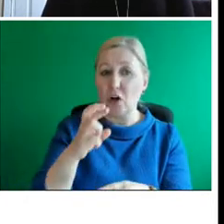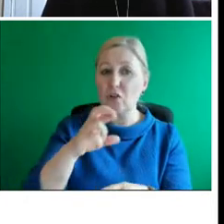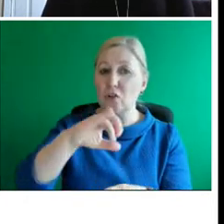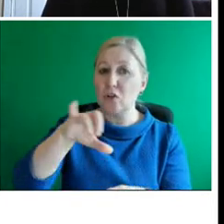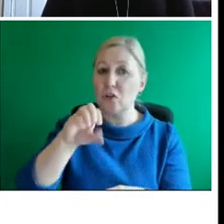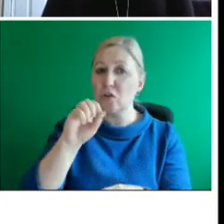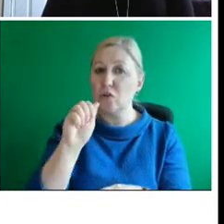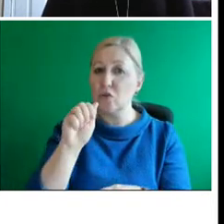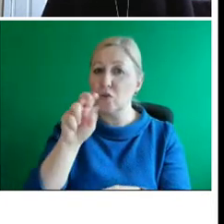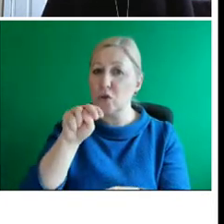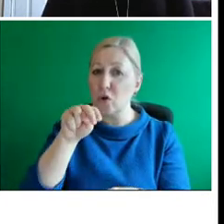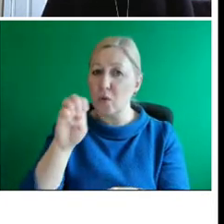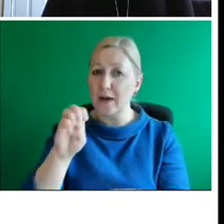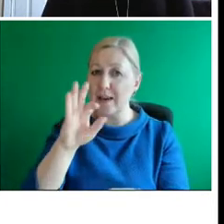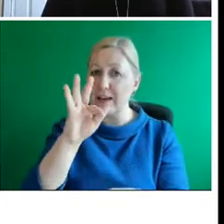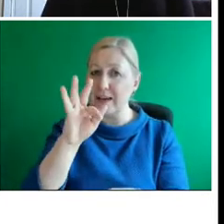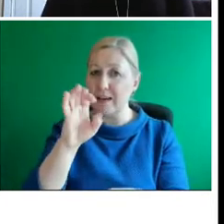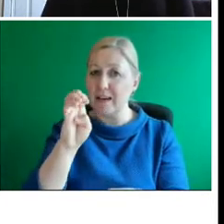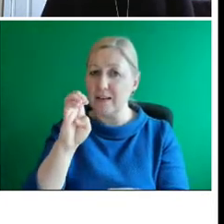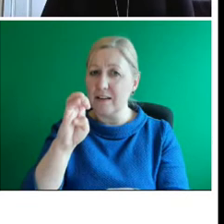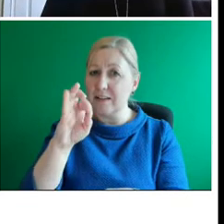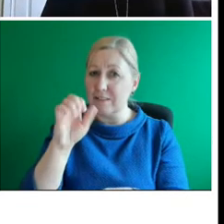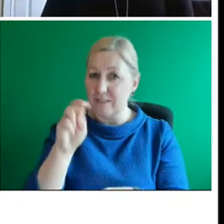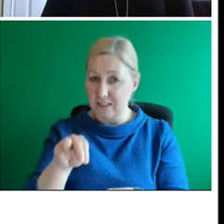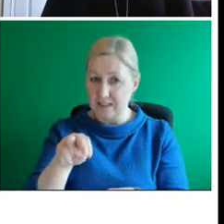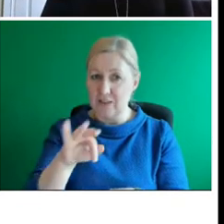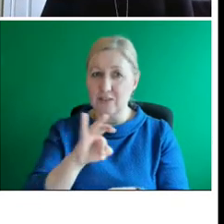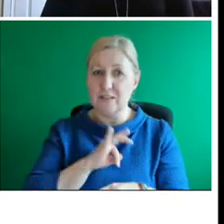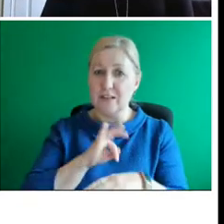mental health care here in Ireland, in the west of Ireland,